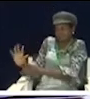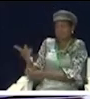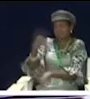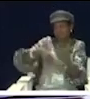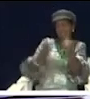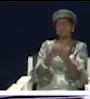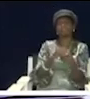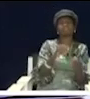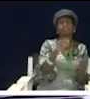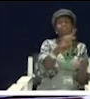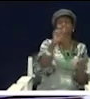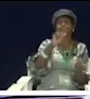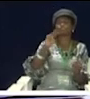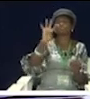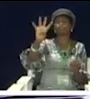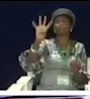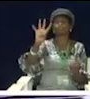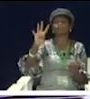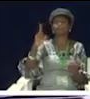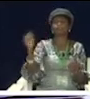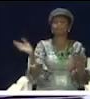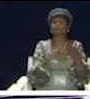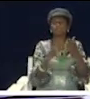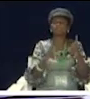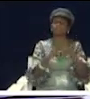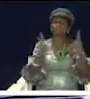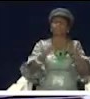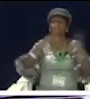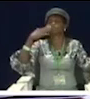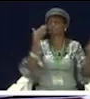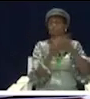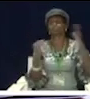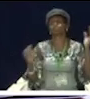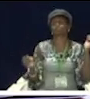Zone 4, the choir, very good.